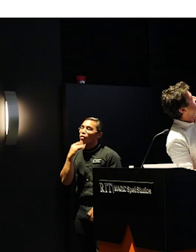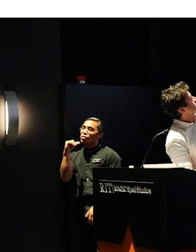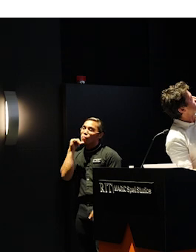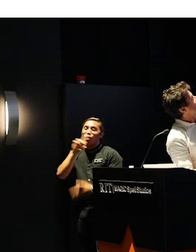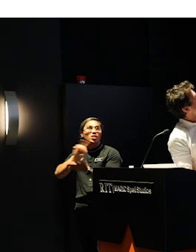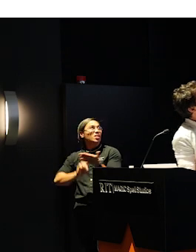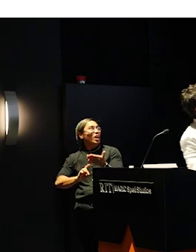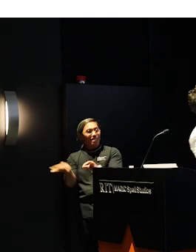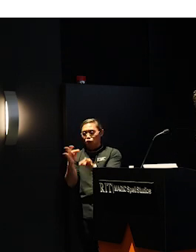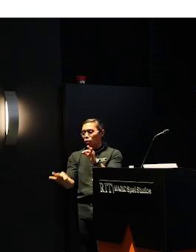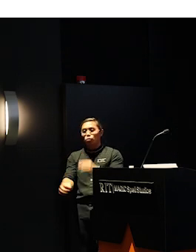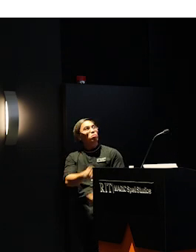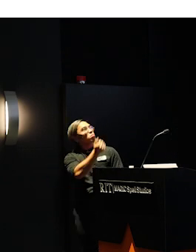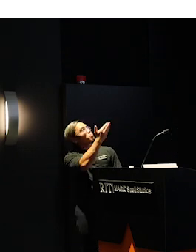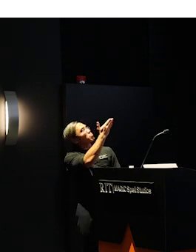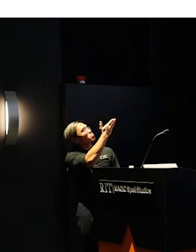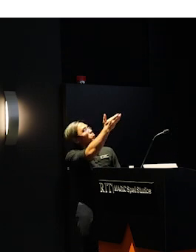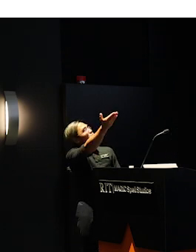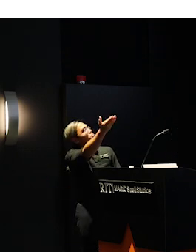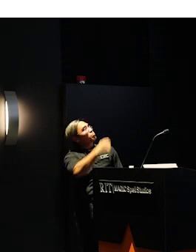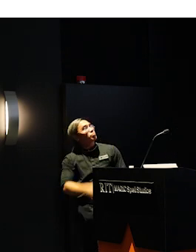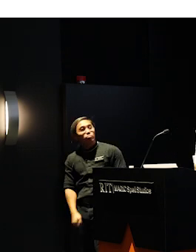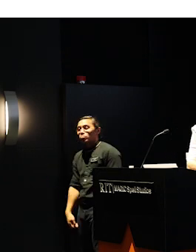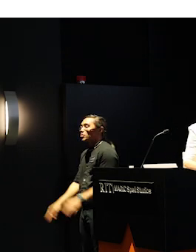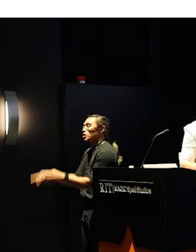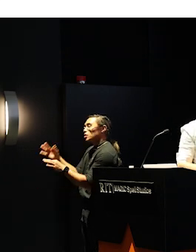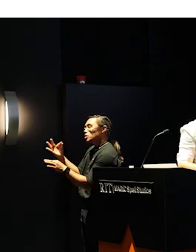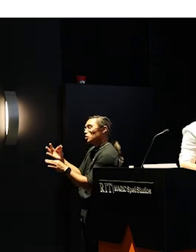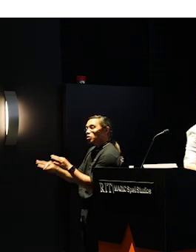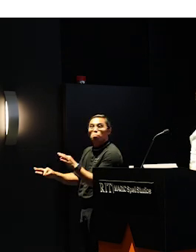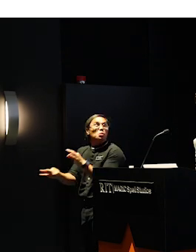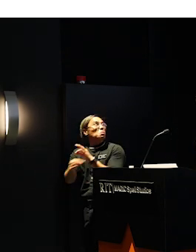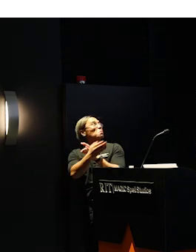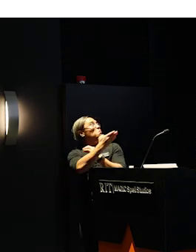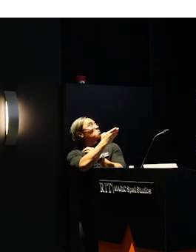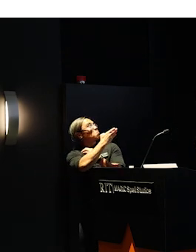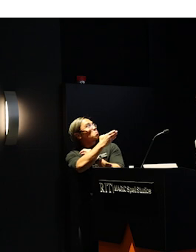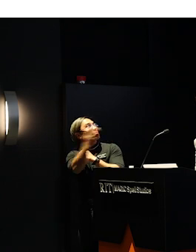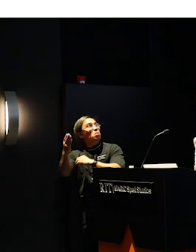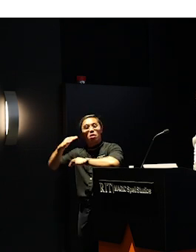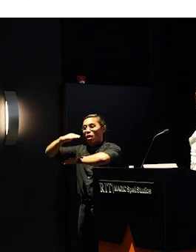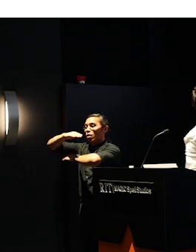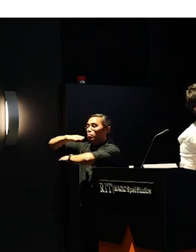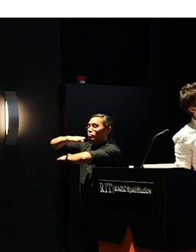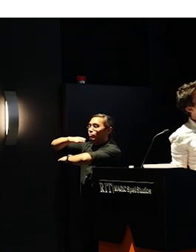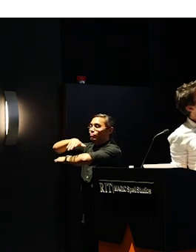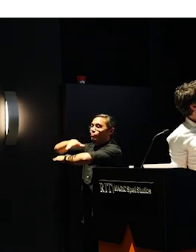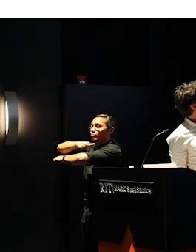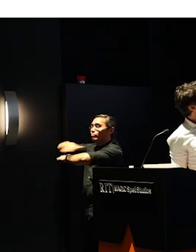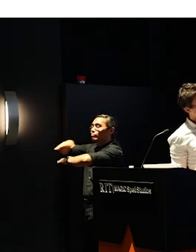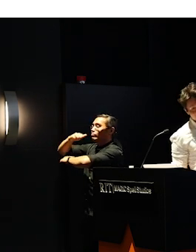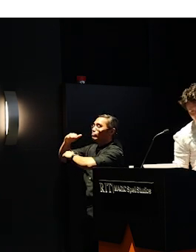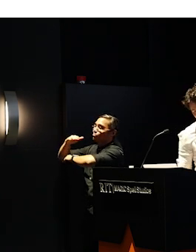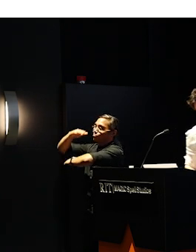that sketch up there, and that simple double buttress, I guess, kind of thing, and I just really like how sleek